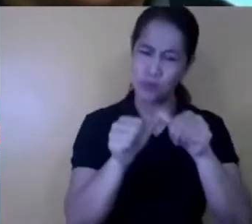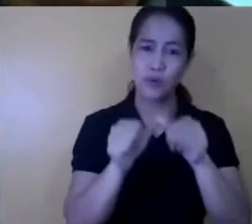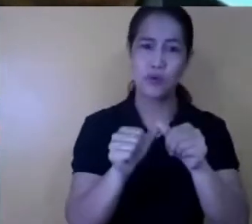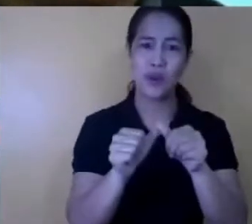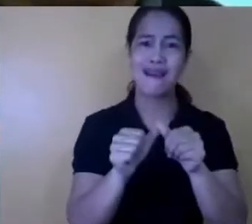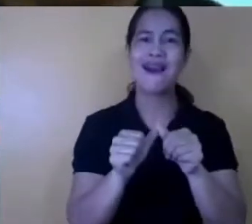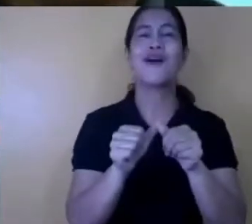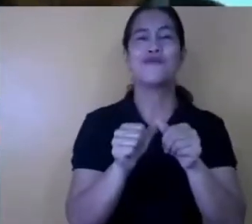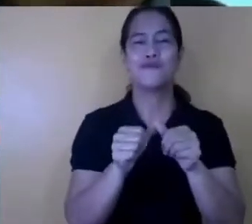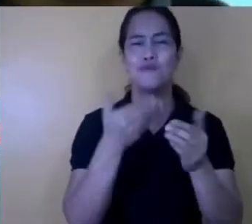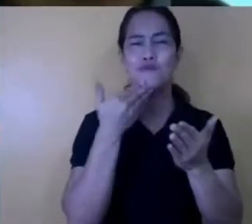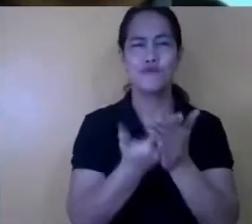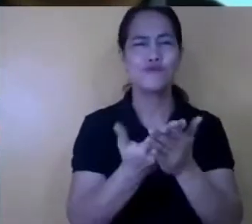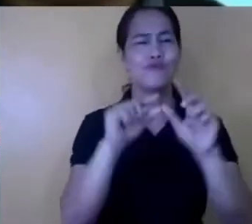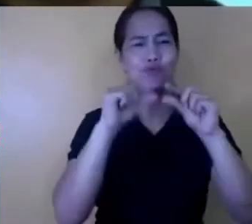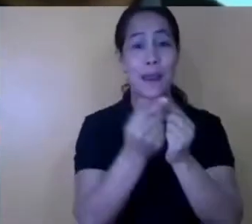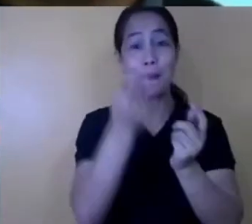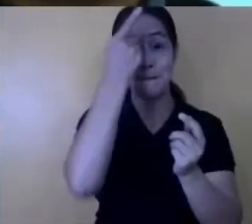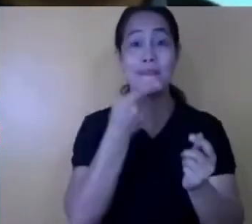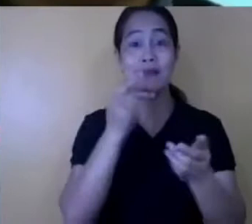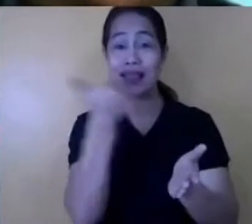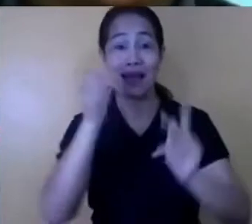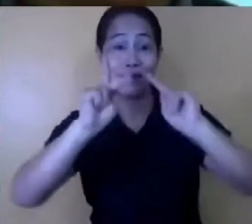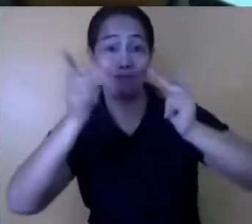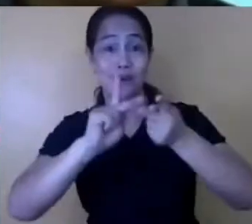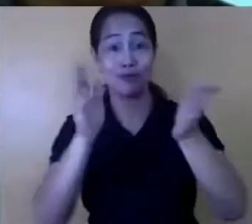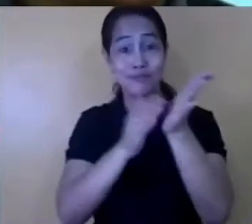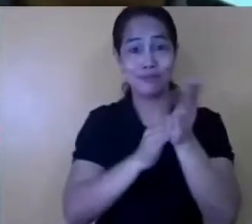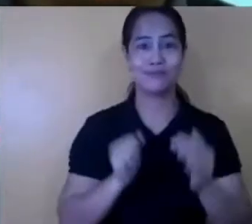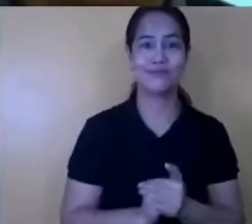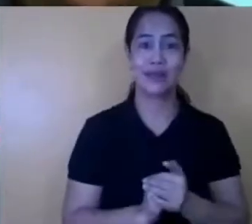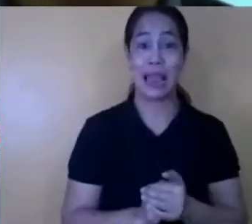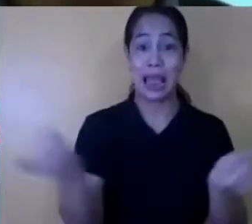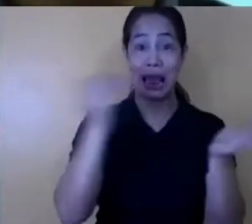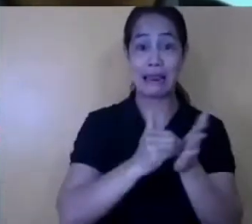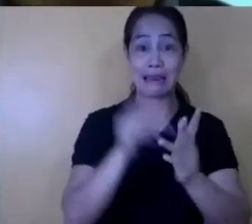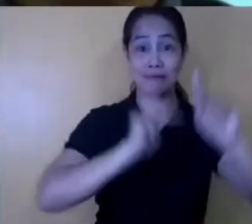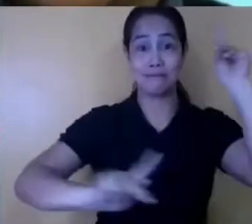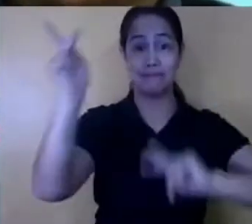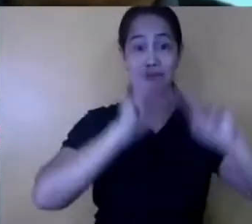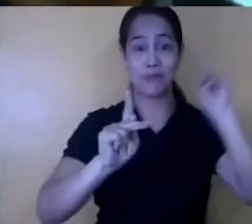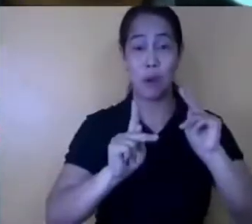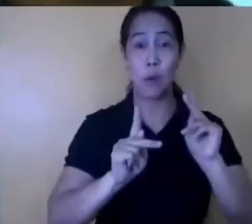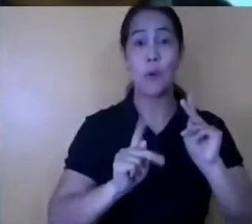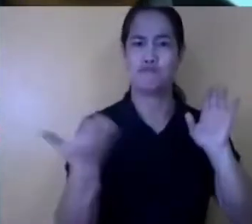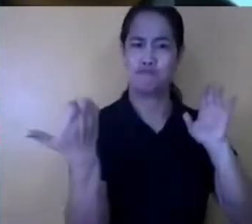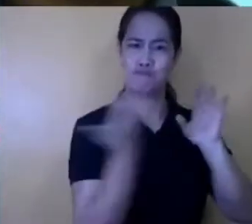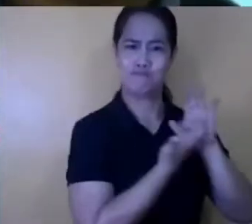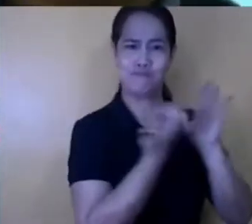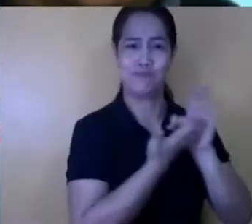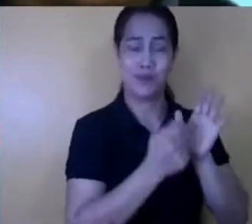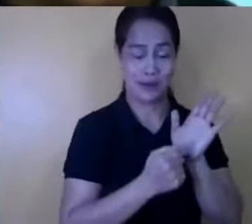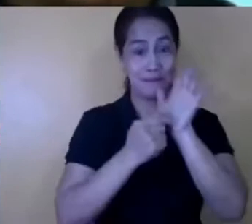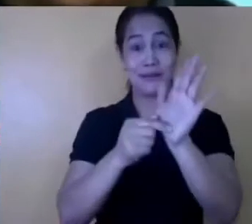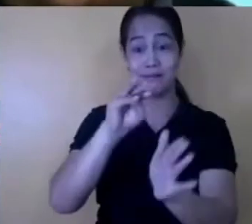with learners, parents, and other stakeholders. Again, the performance here will be based on your presented MOV.